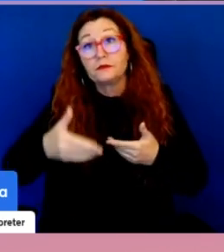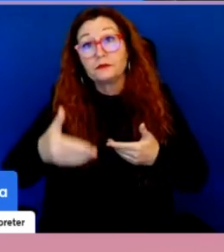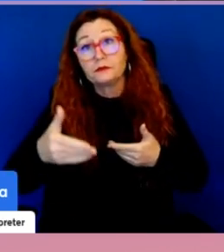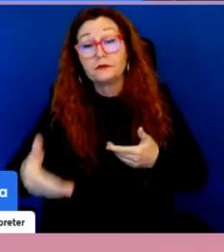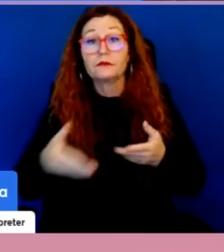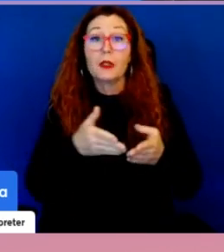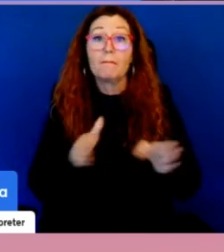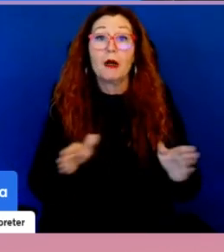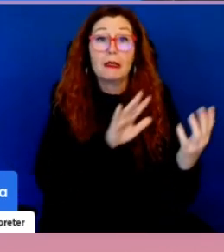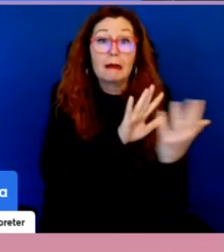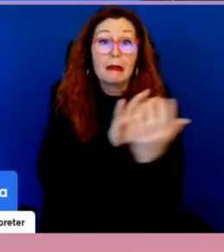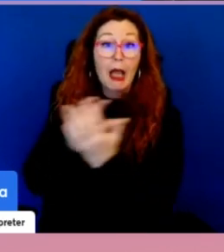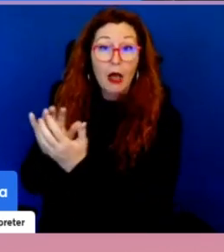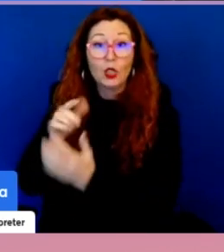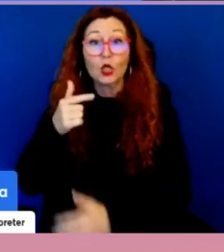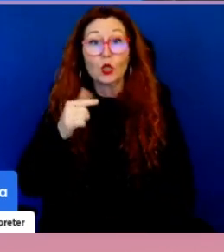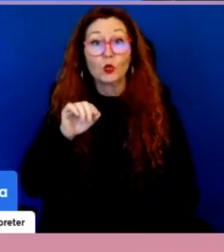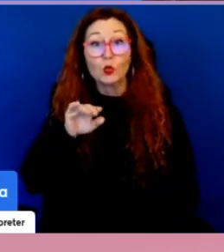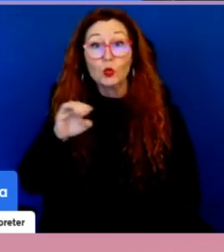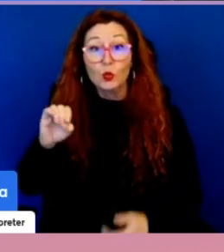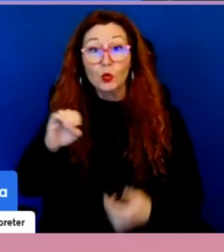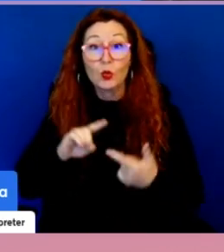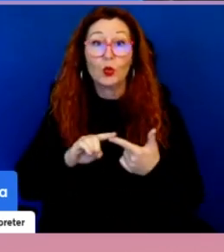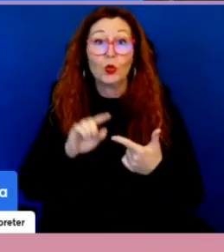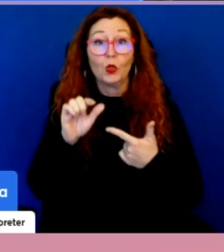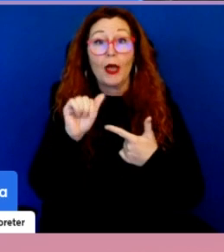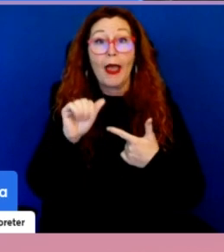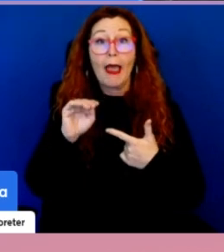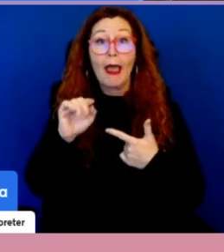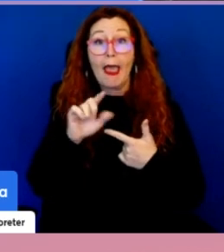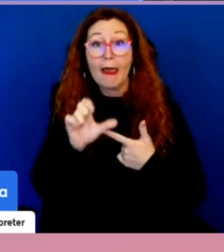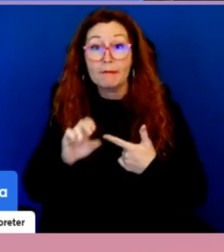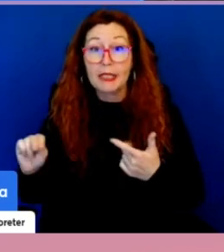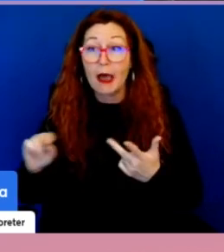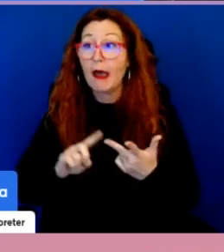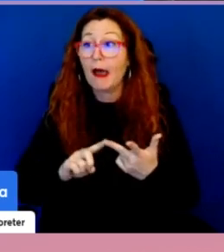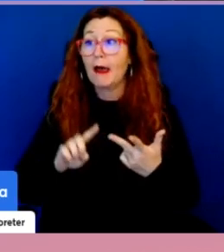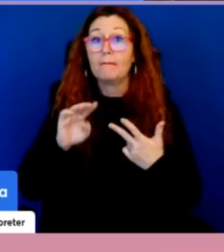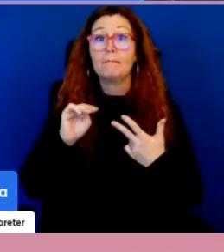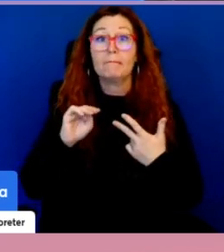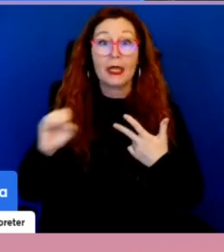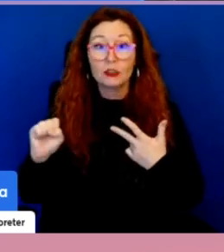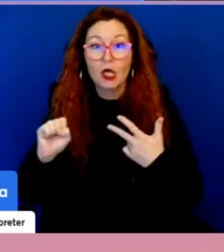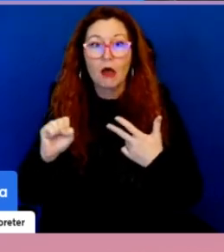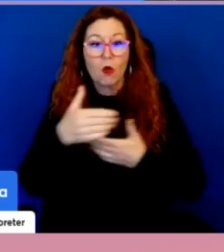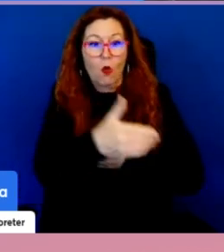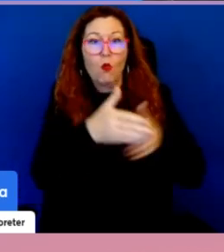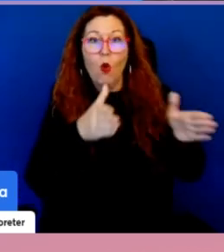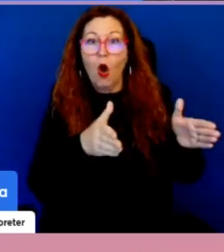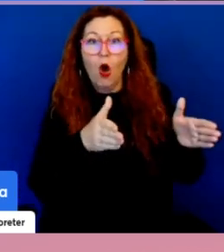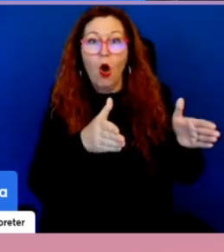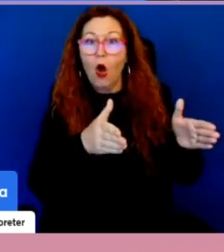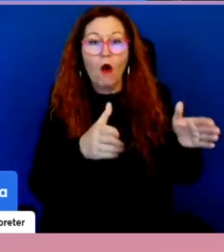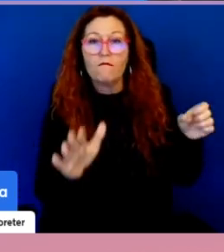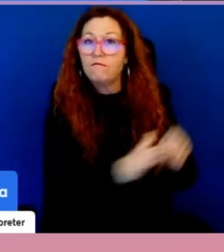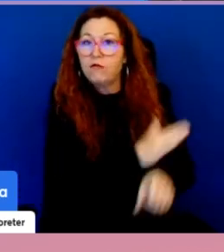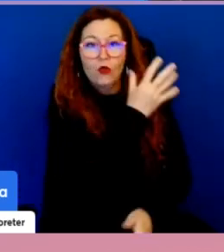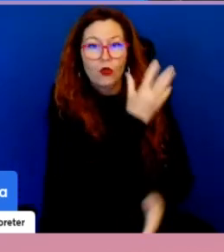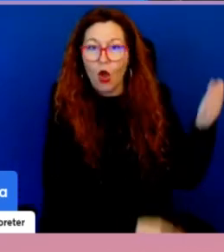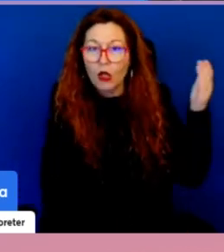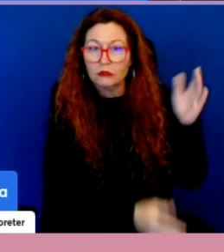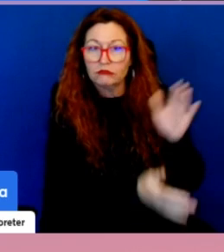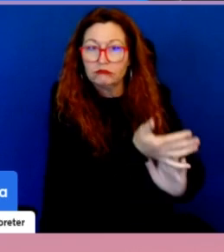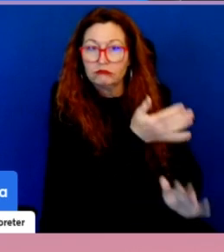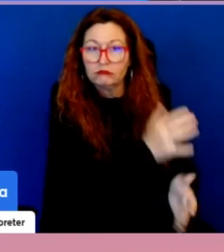Google, at Amazon, at Microsoft, and the four walls are almost evaporated. Take that a step further, and you're talking about